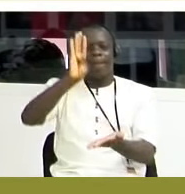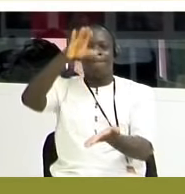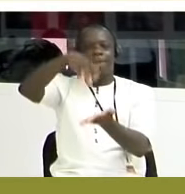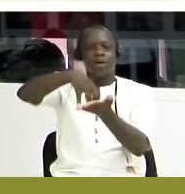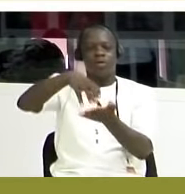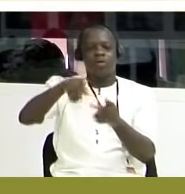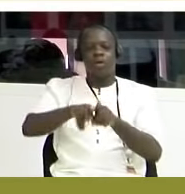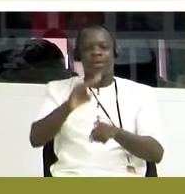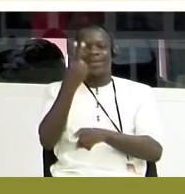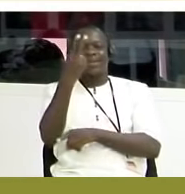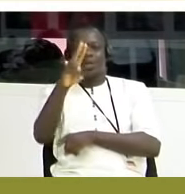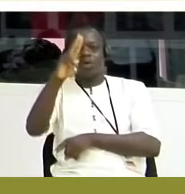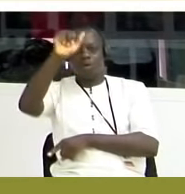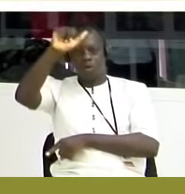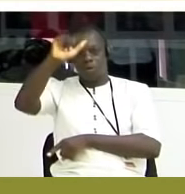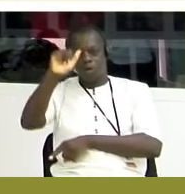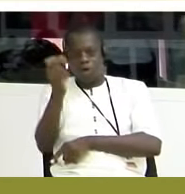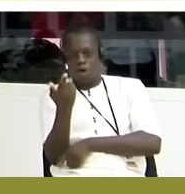1967.